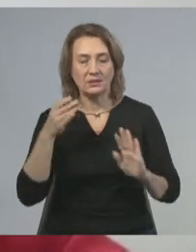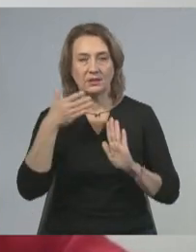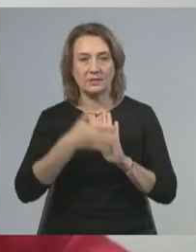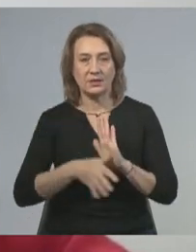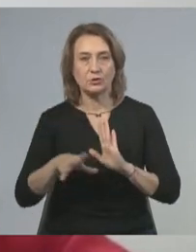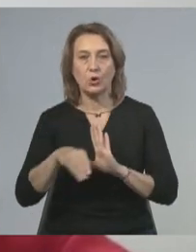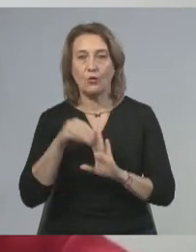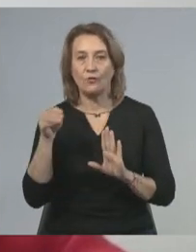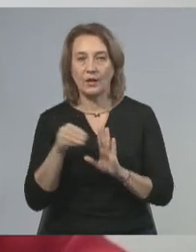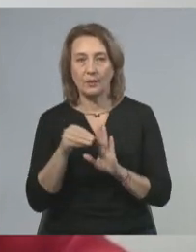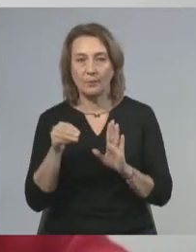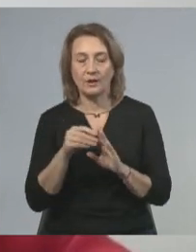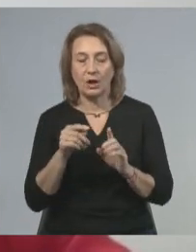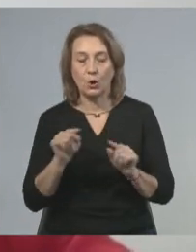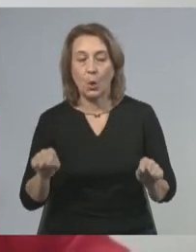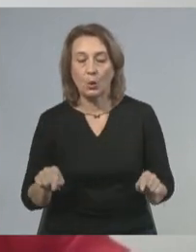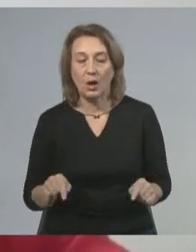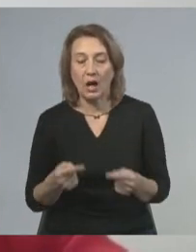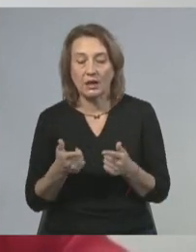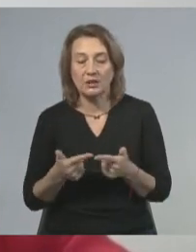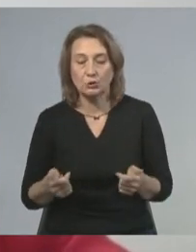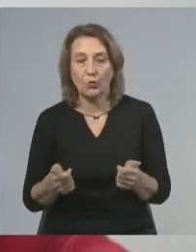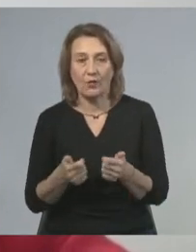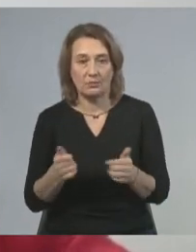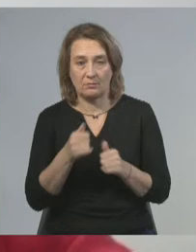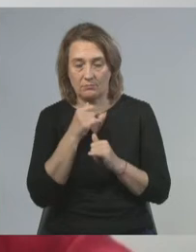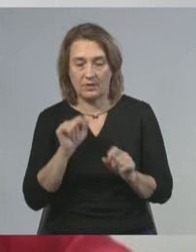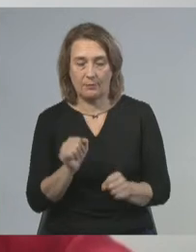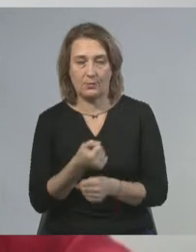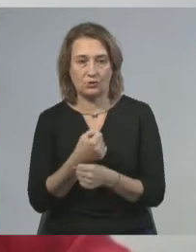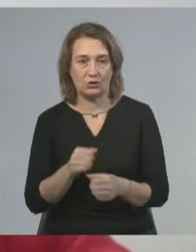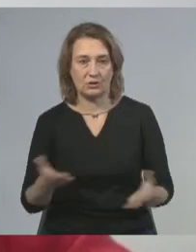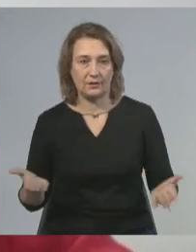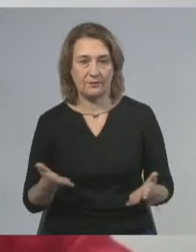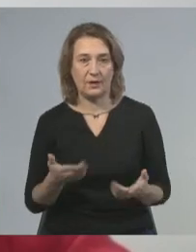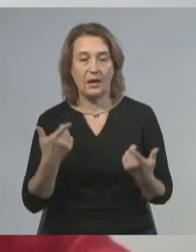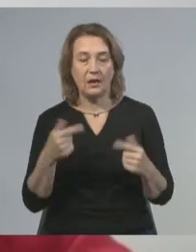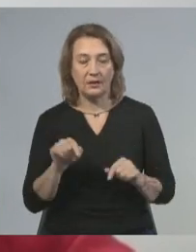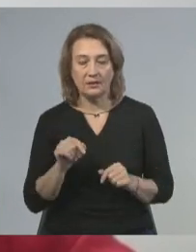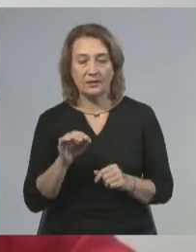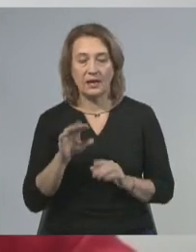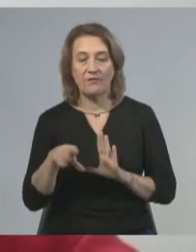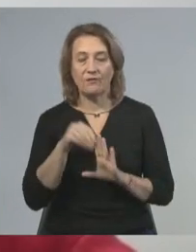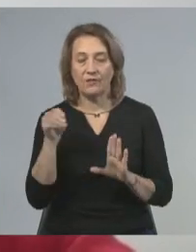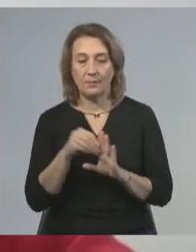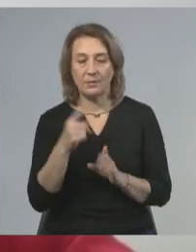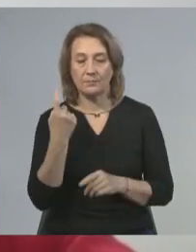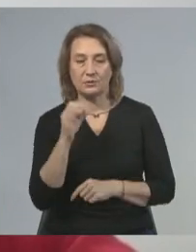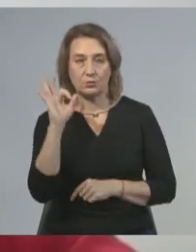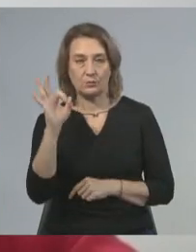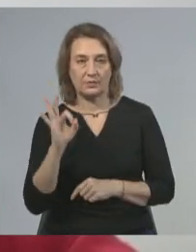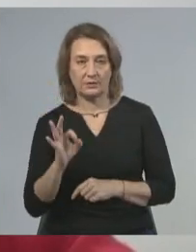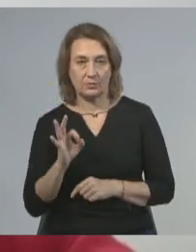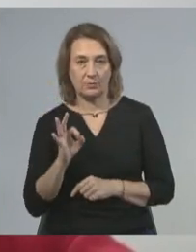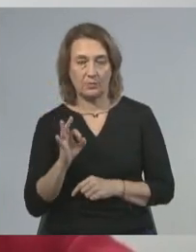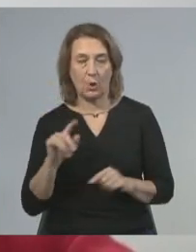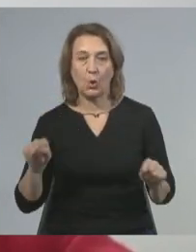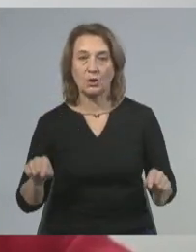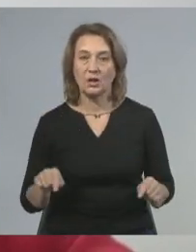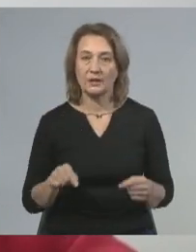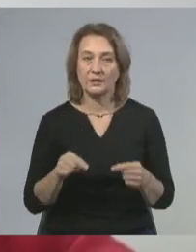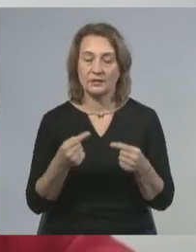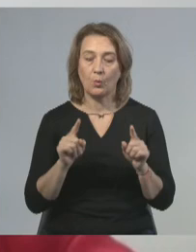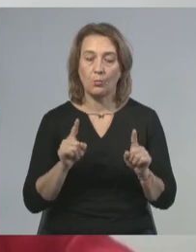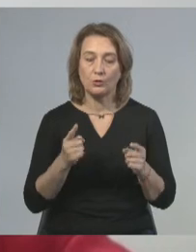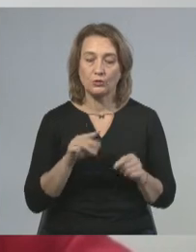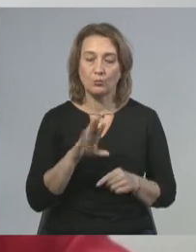in some communities we understand that it is impossible to held elections but there are other elections which uh 100